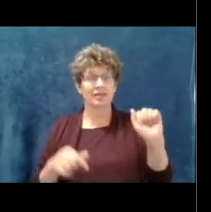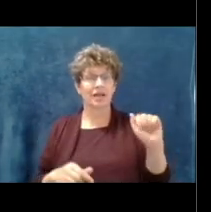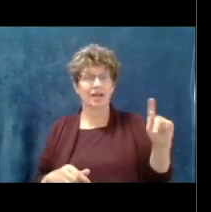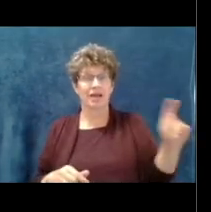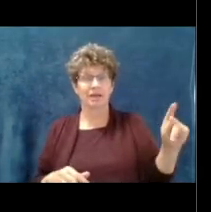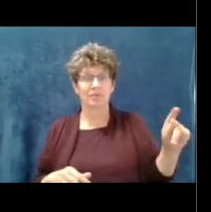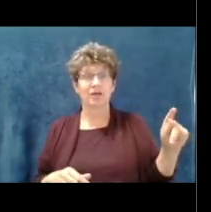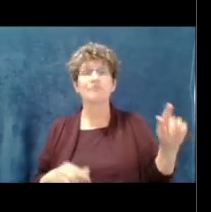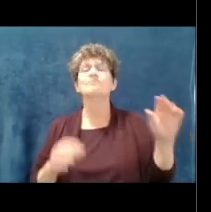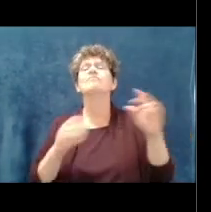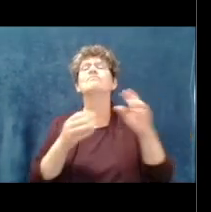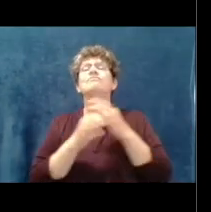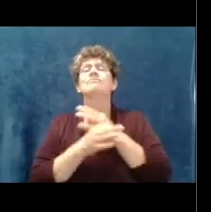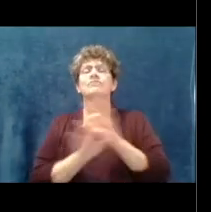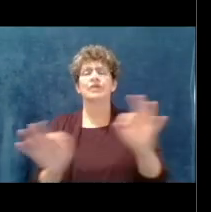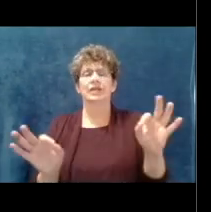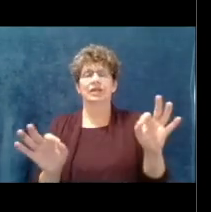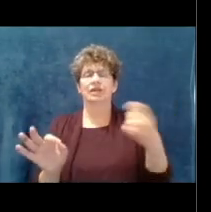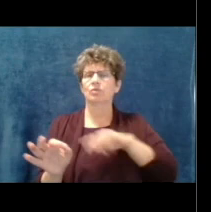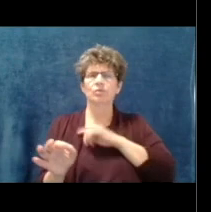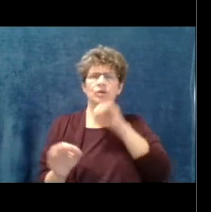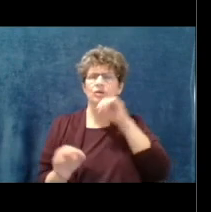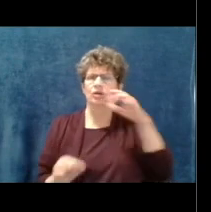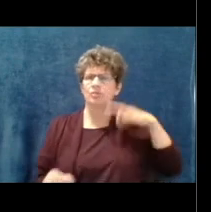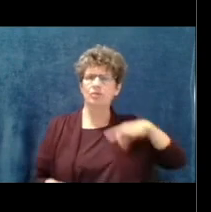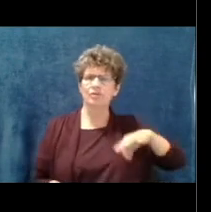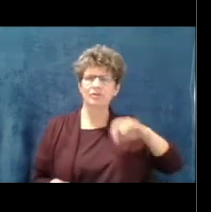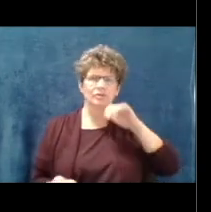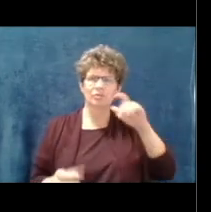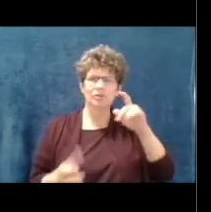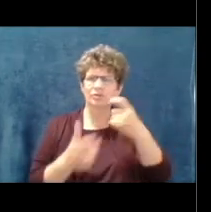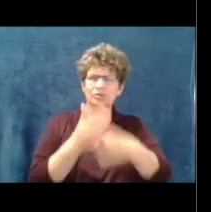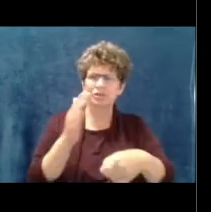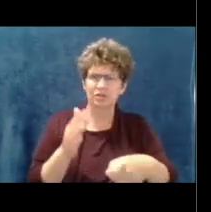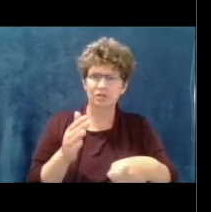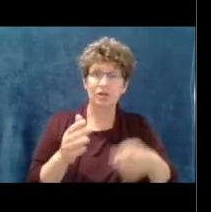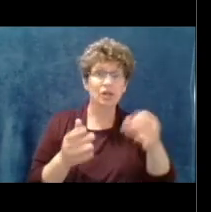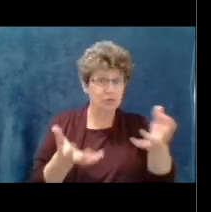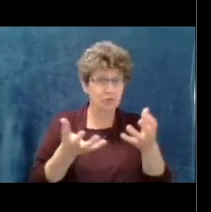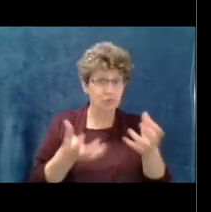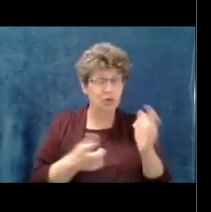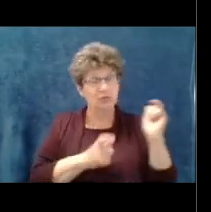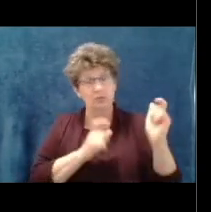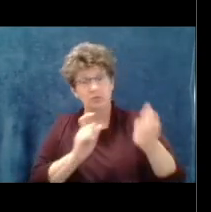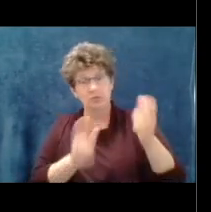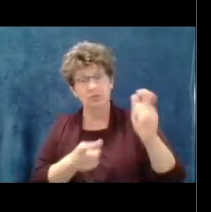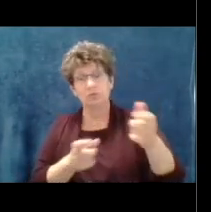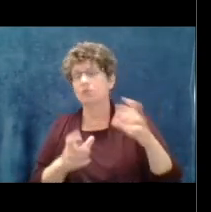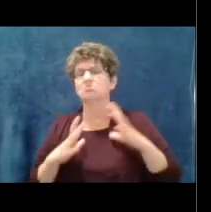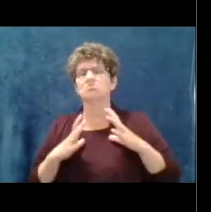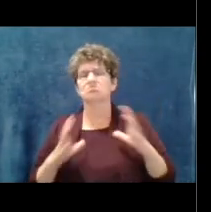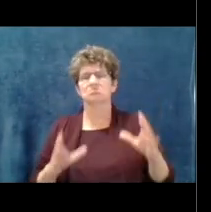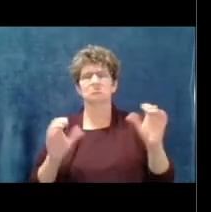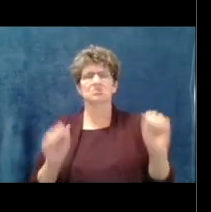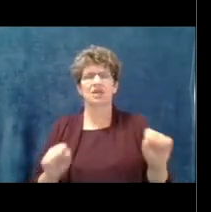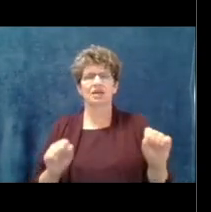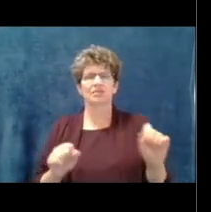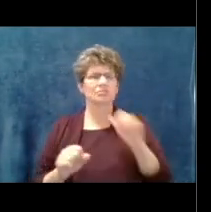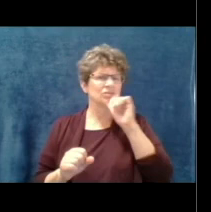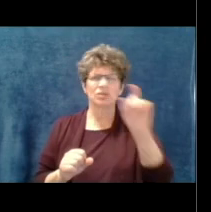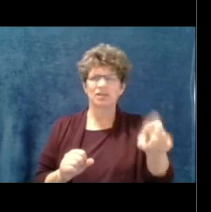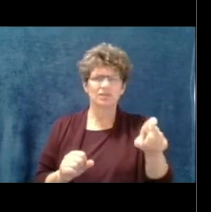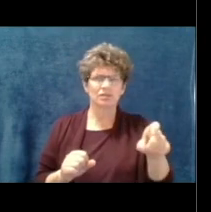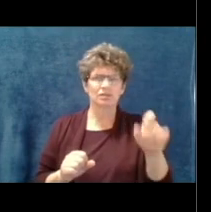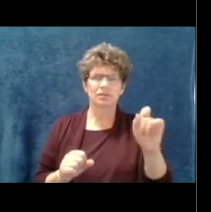for this stuff. If you want to donate to the organization, you can, but you don't have to. This is a nonprofit free tool that you can use if you find